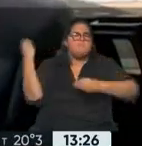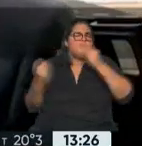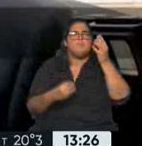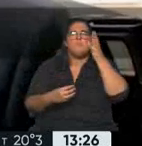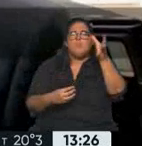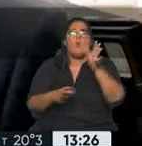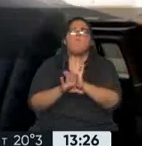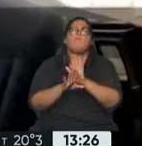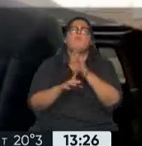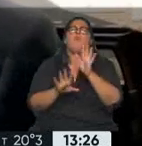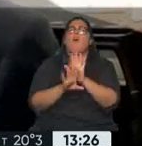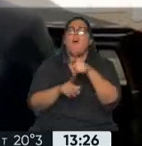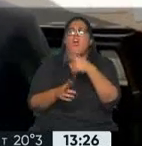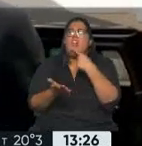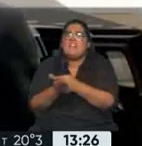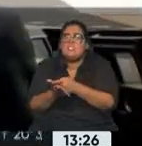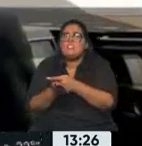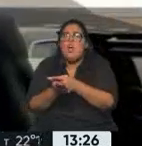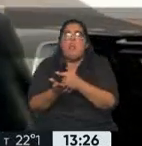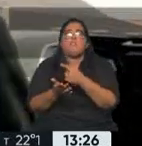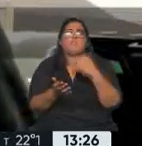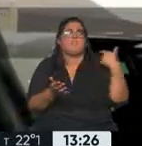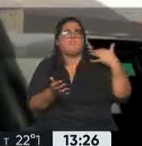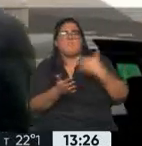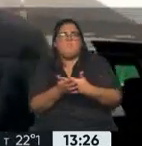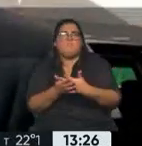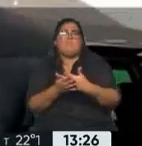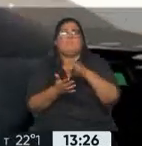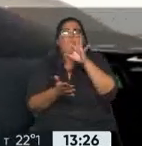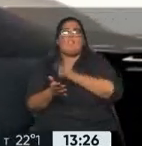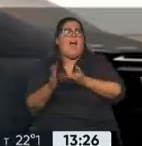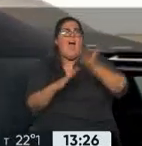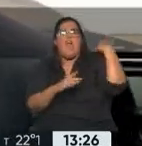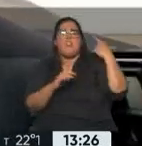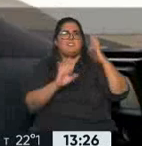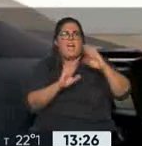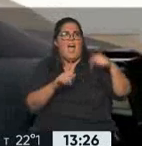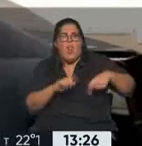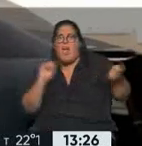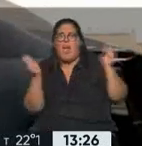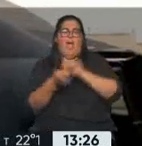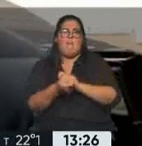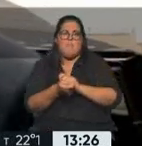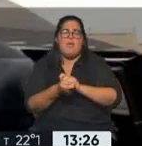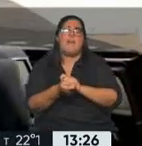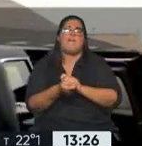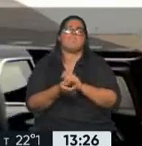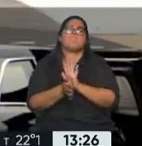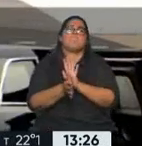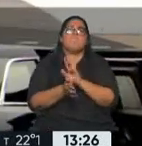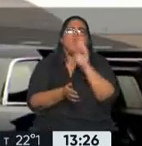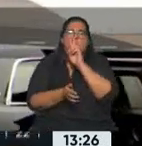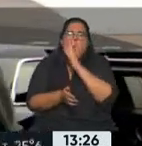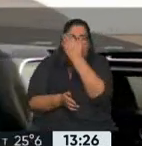that concerns me a great deal that we're going to, after 50 years, decide a woman does not have a right